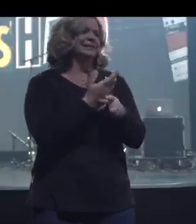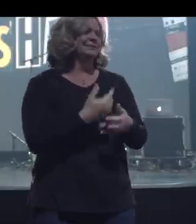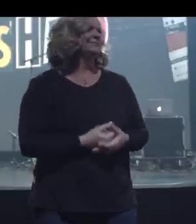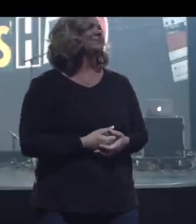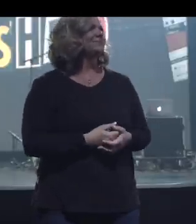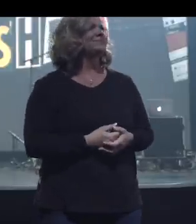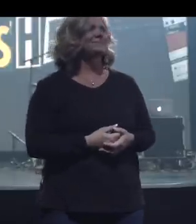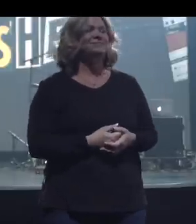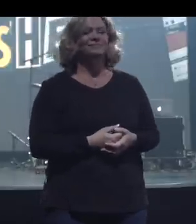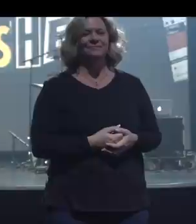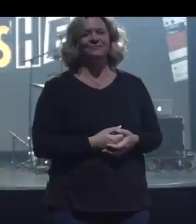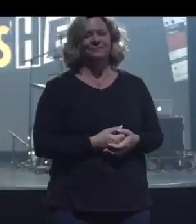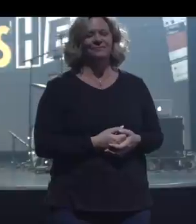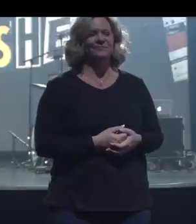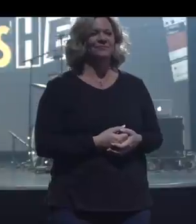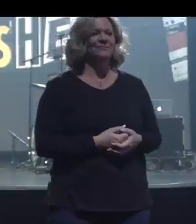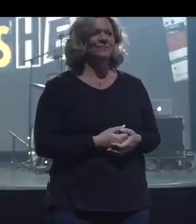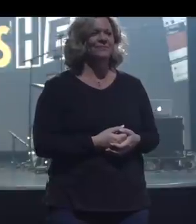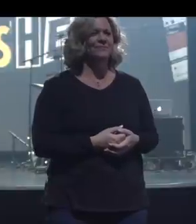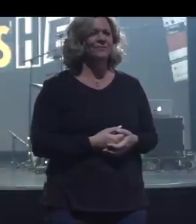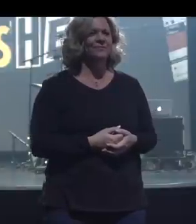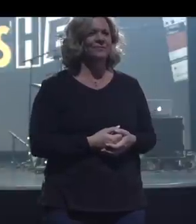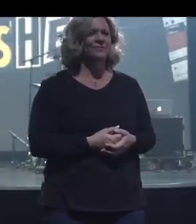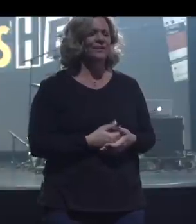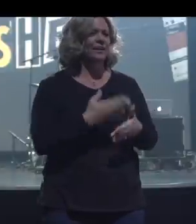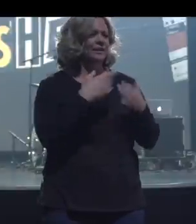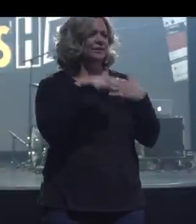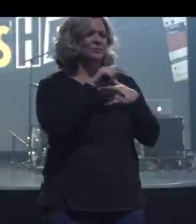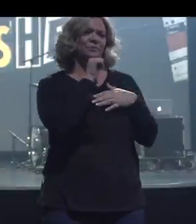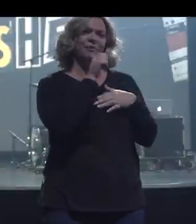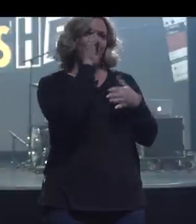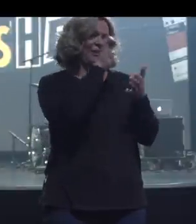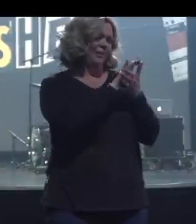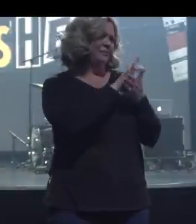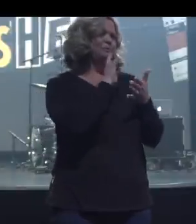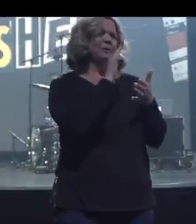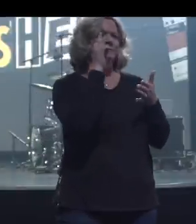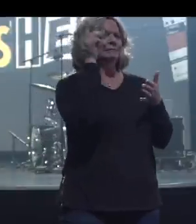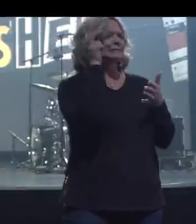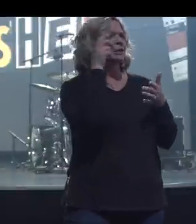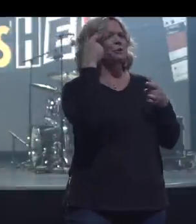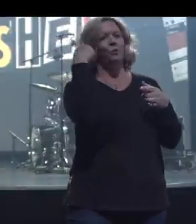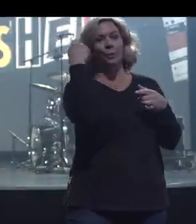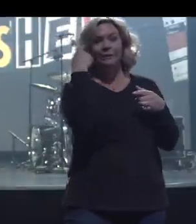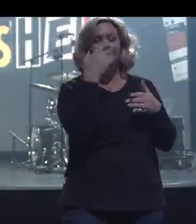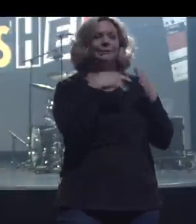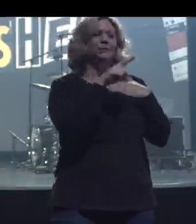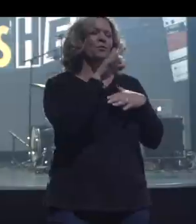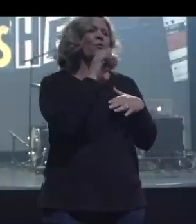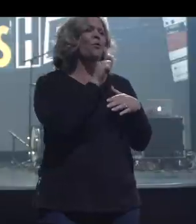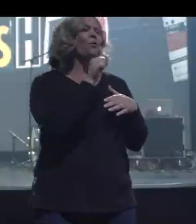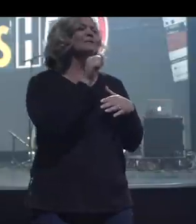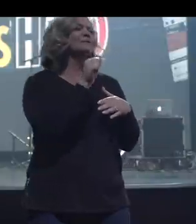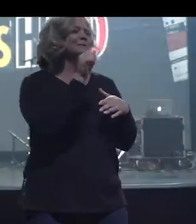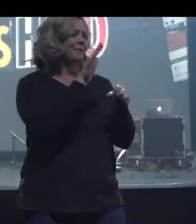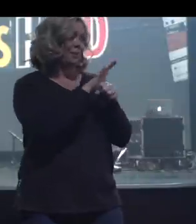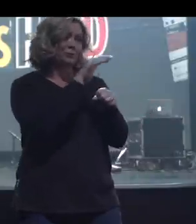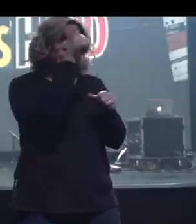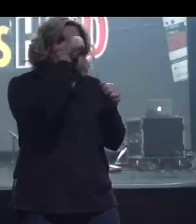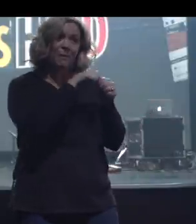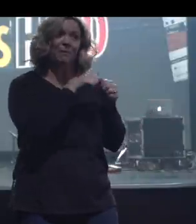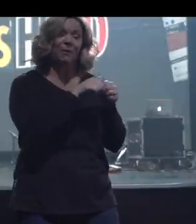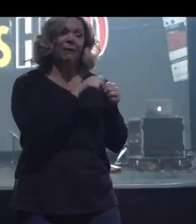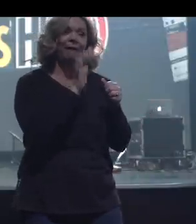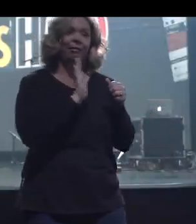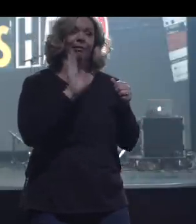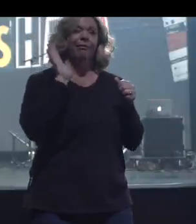What I'm gonna say next, some of you will not believe. It's gonna sound crazy to you. Some of you are old enough to remember this, but some of you are gonna